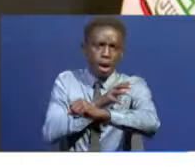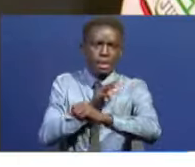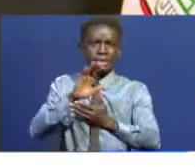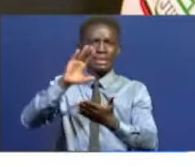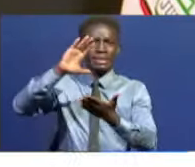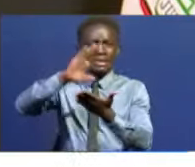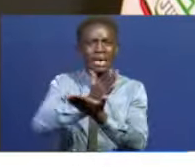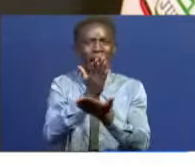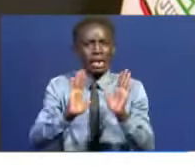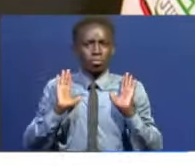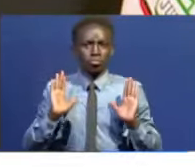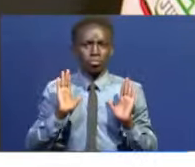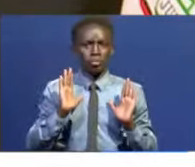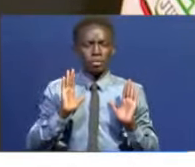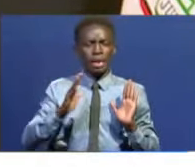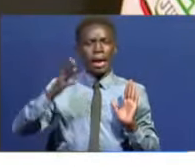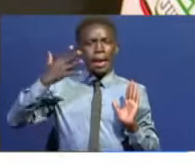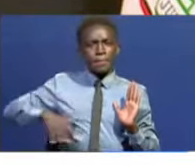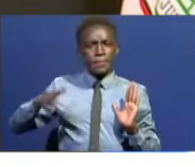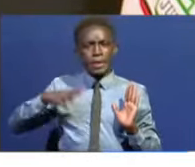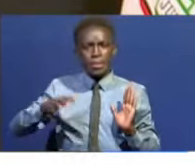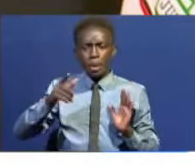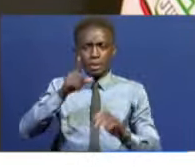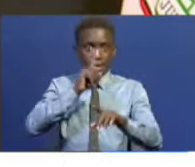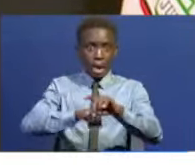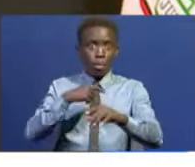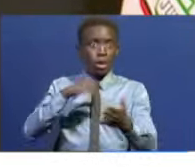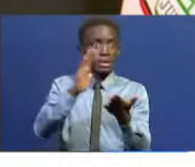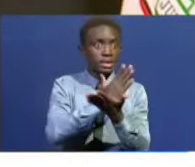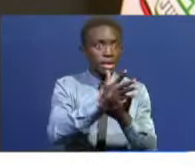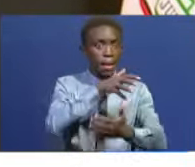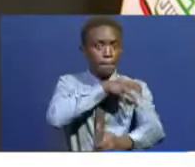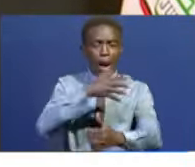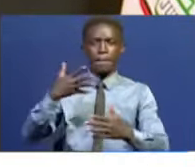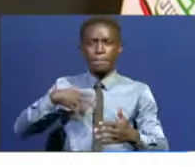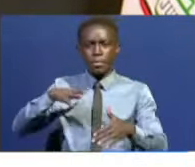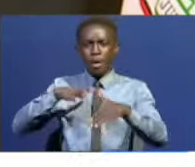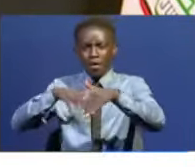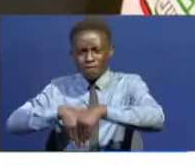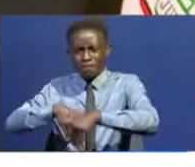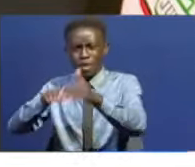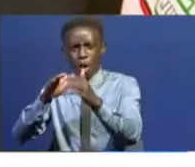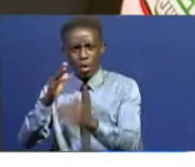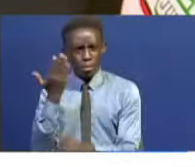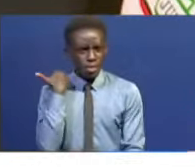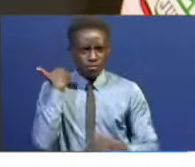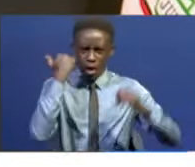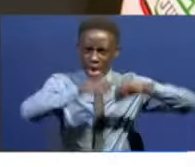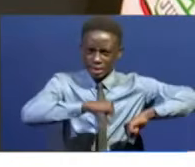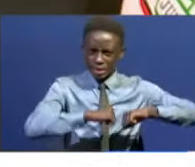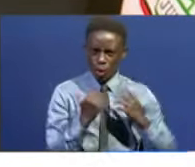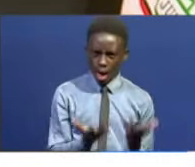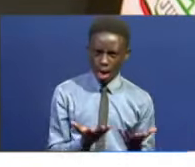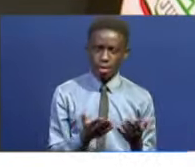they deserve in sharing power in accordance with this agreement.